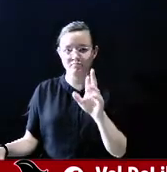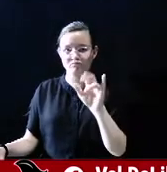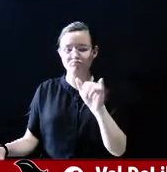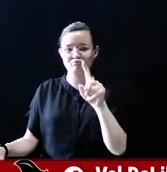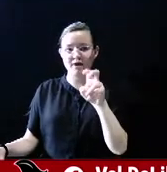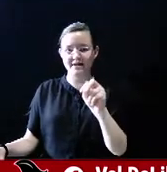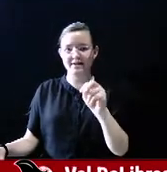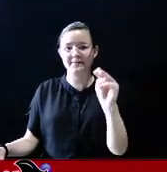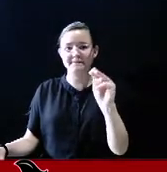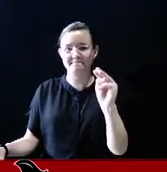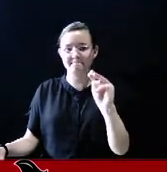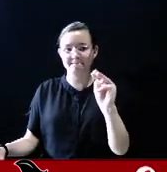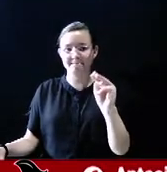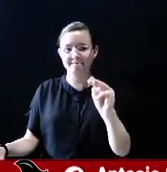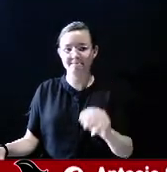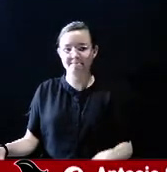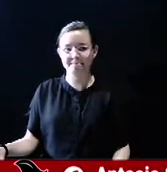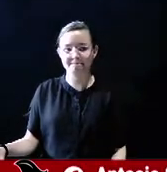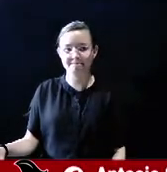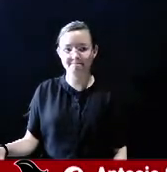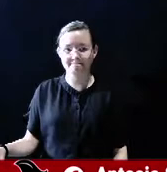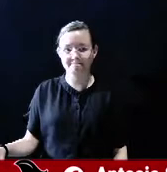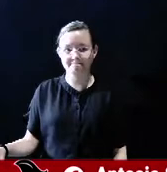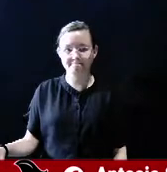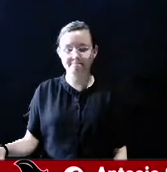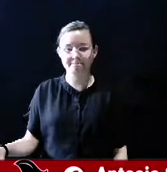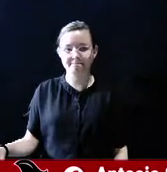Braden Dwayne Murphy.